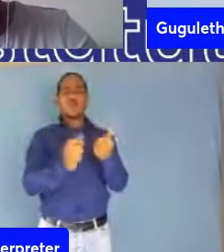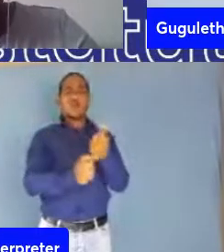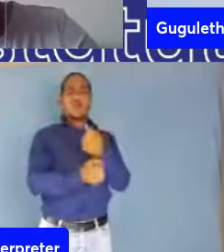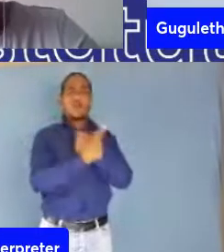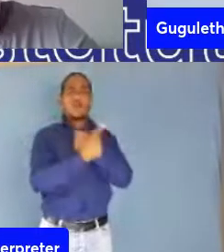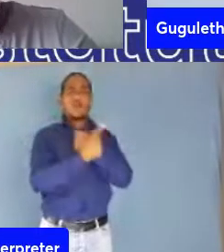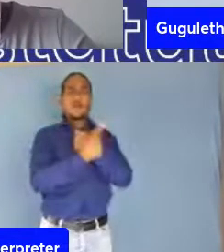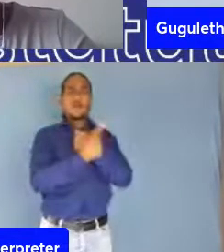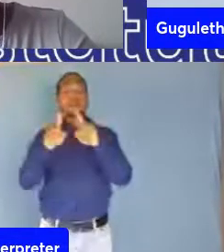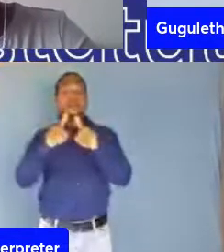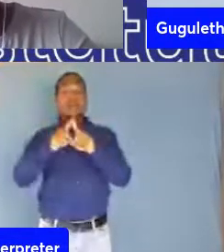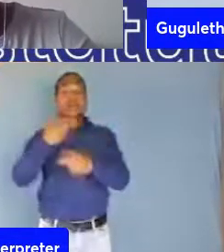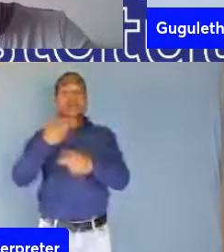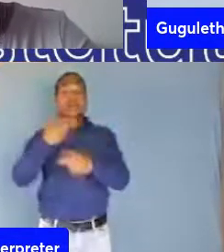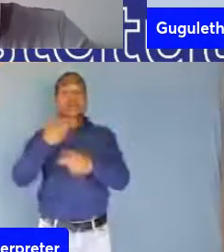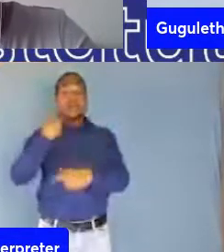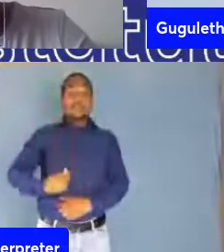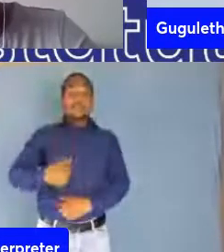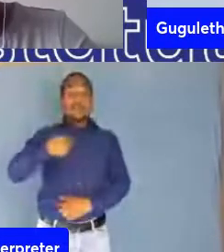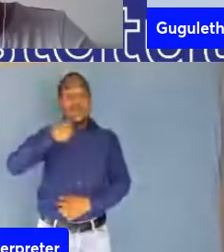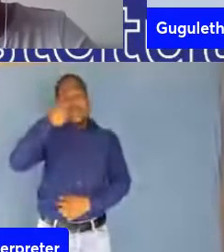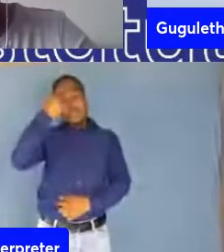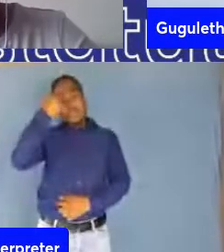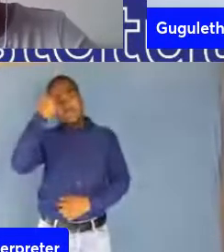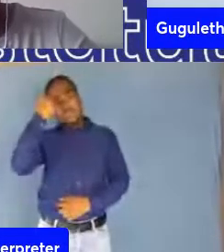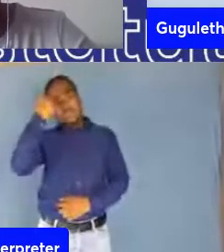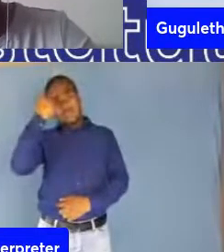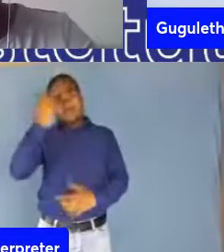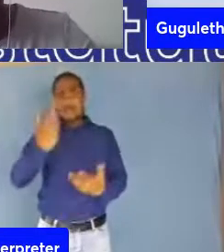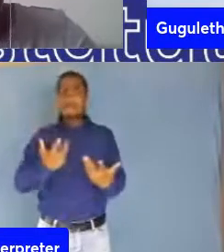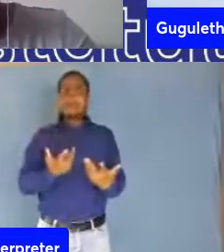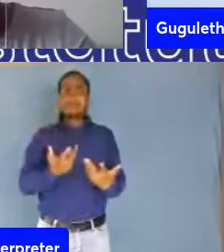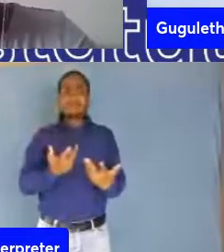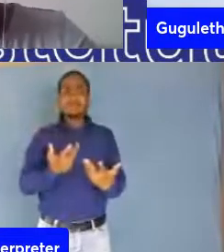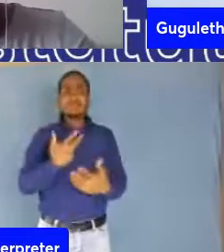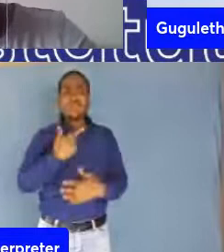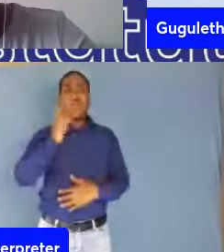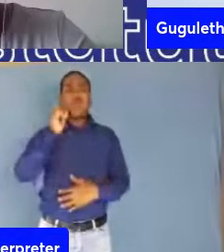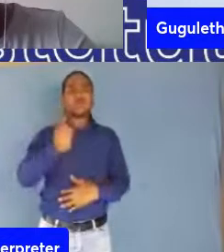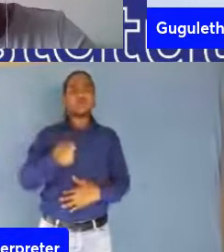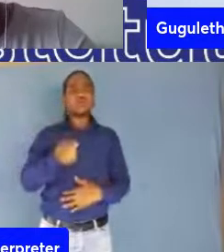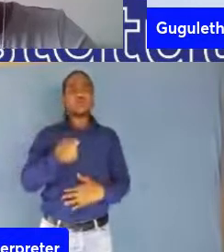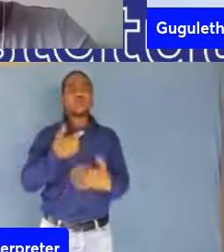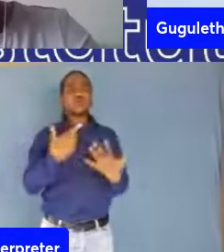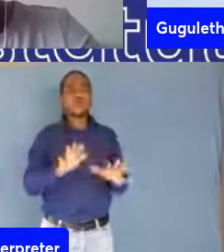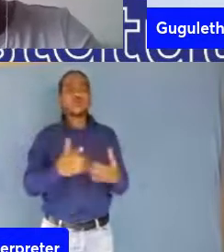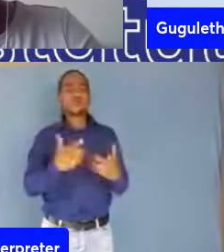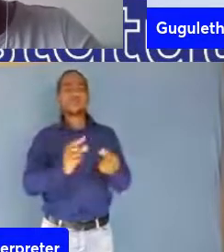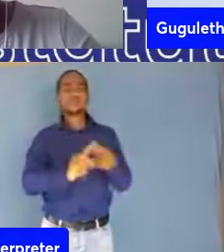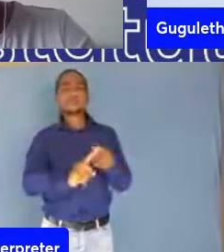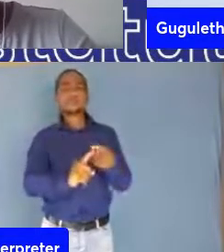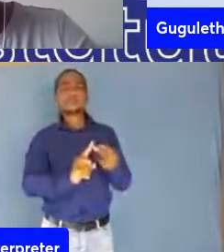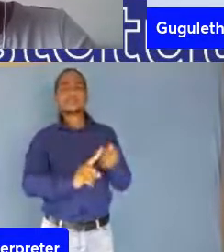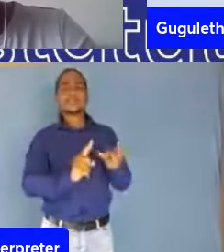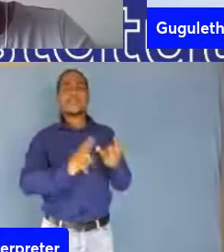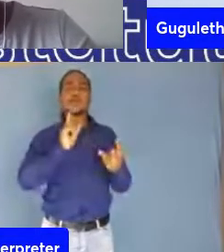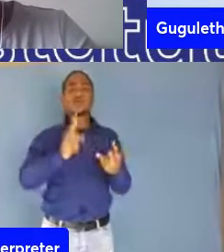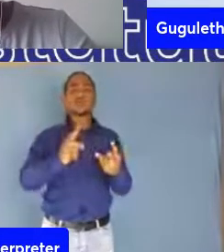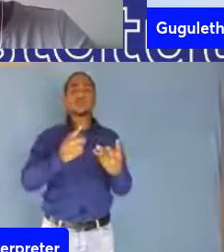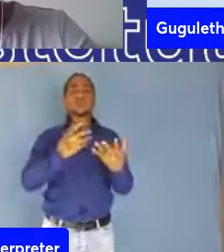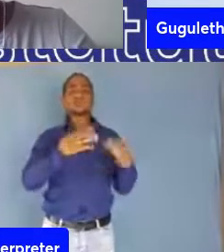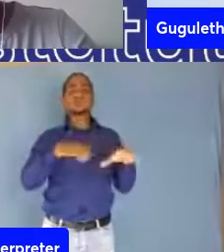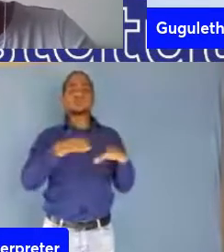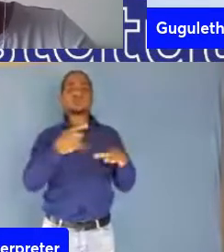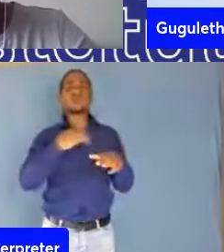hindsight, I should have done something. I should have acted differently. I should have said something. Because sometimes we think